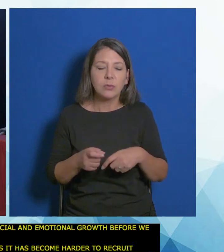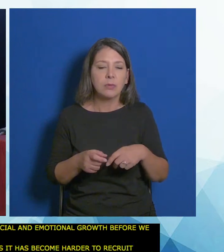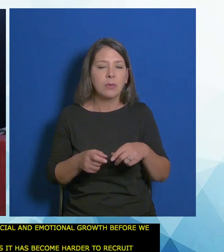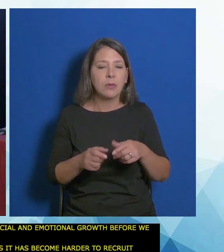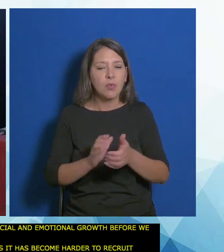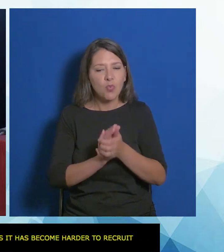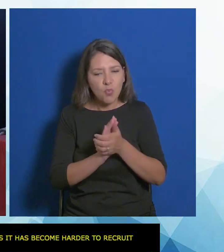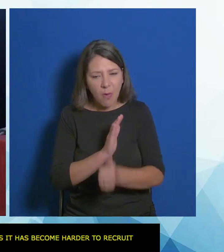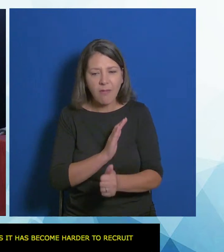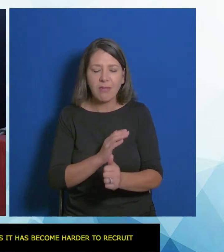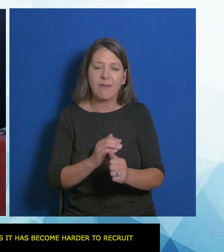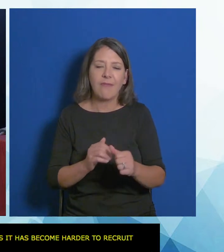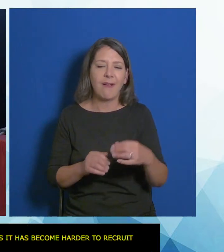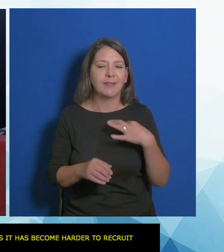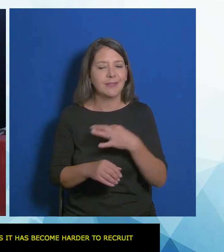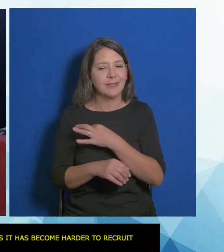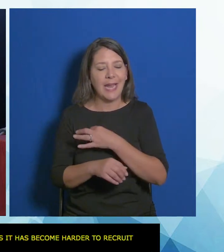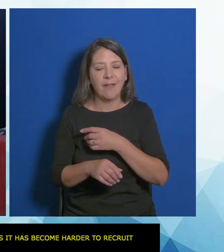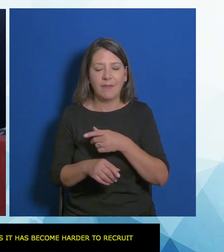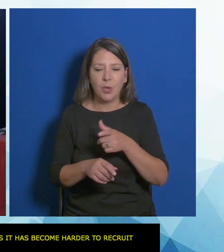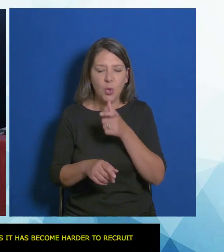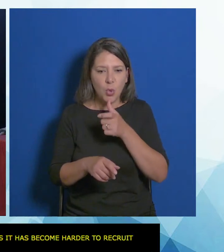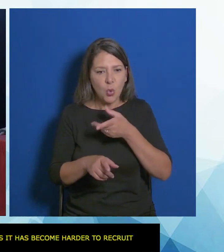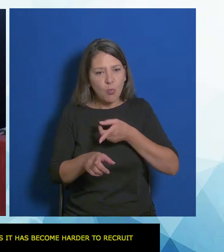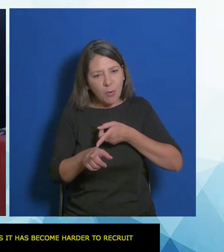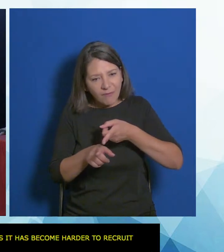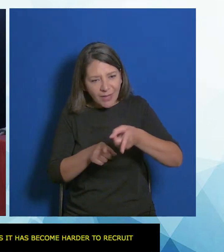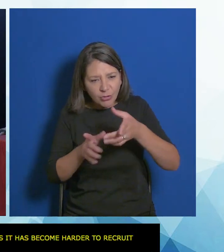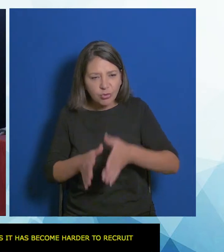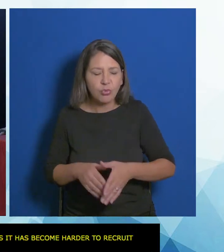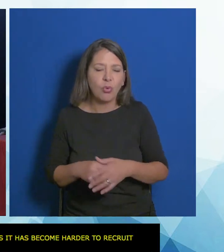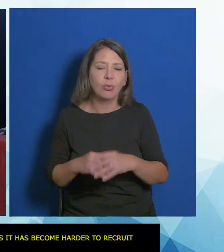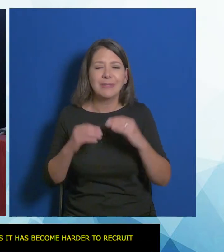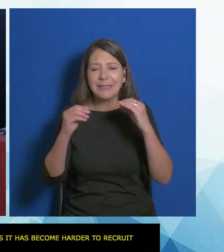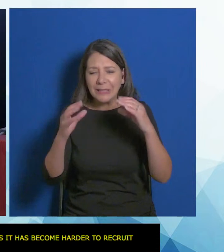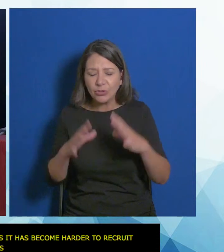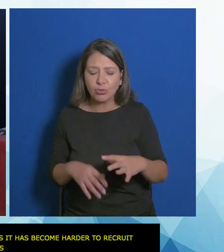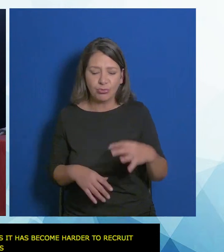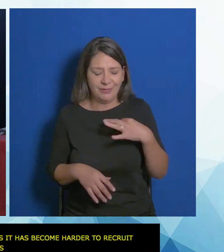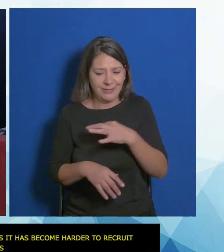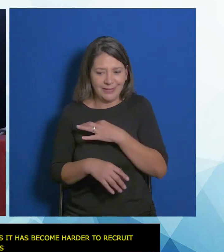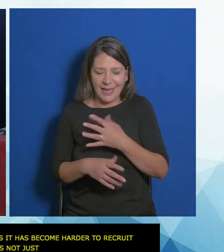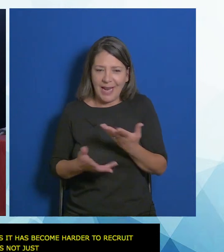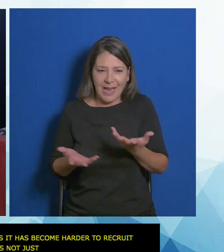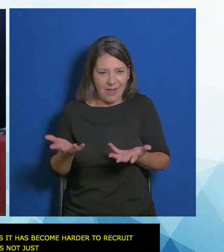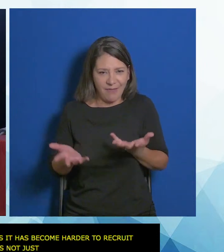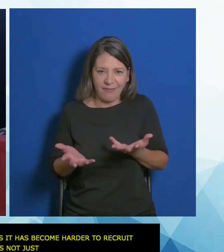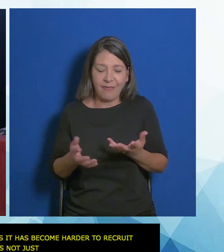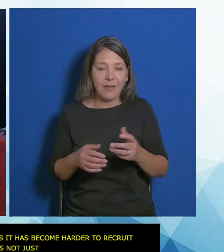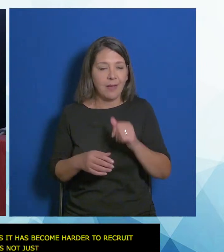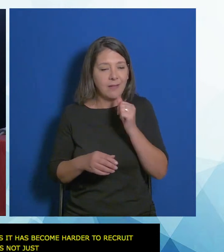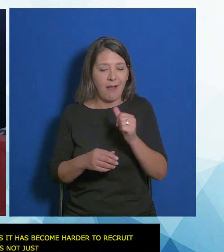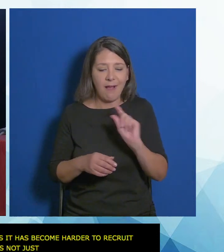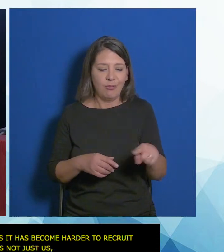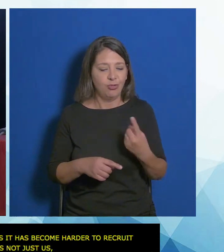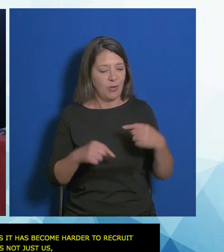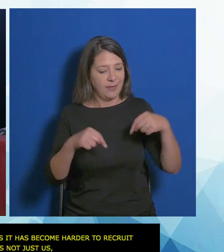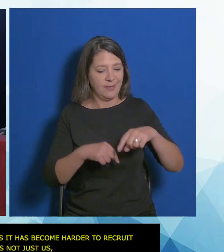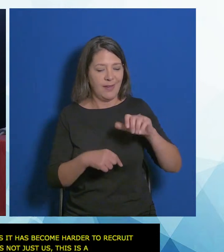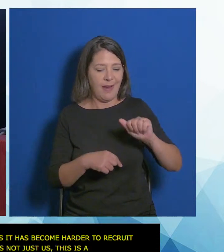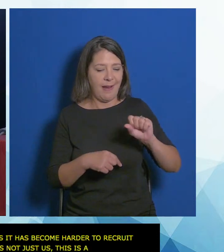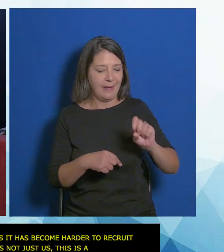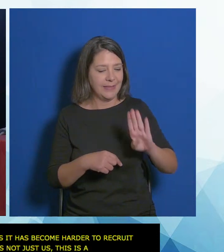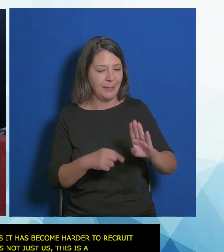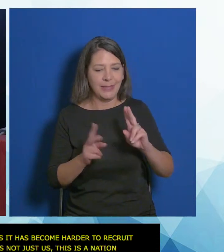staff, and staff. And it's not just us. This is a nationwide